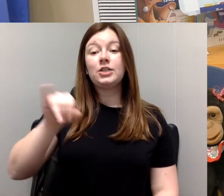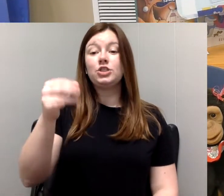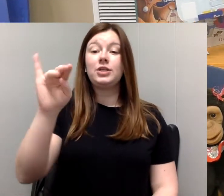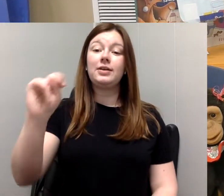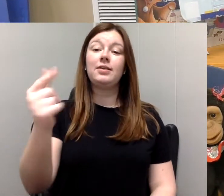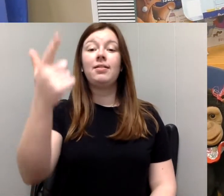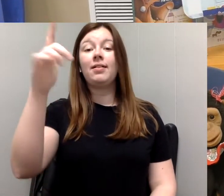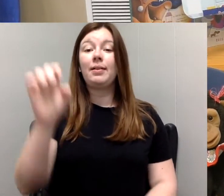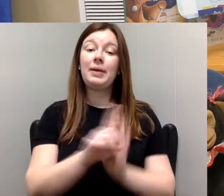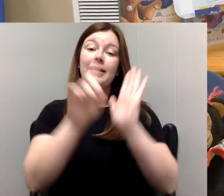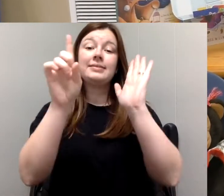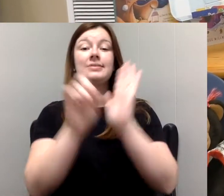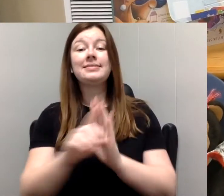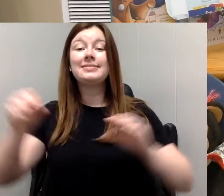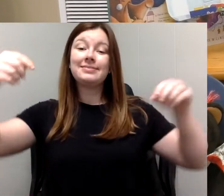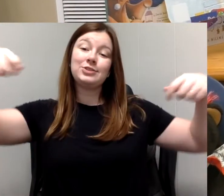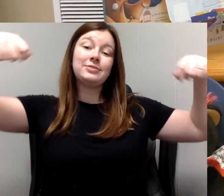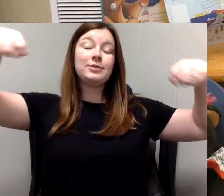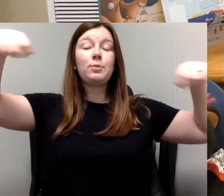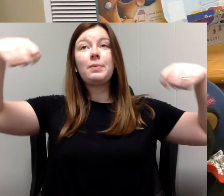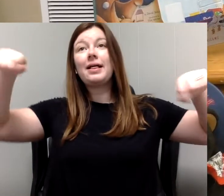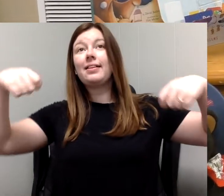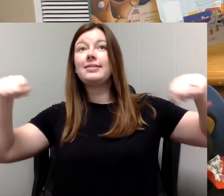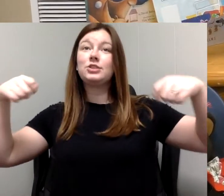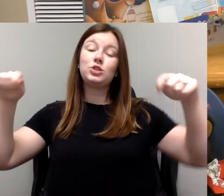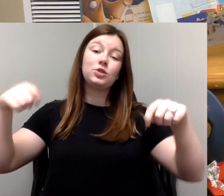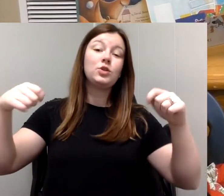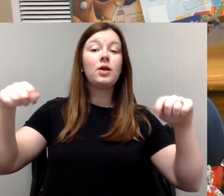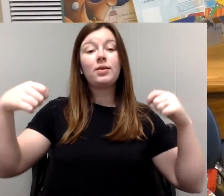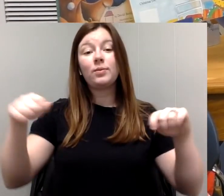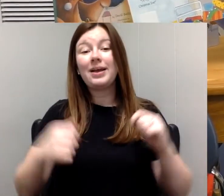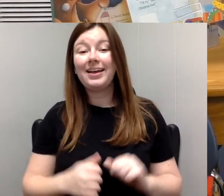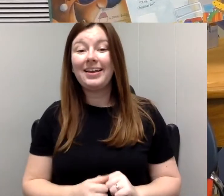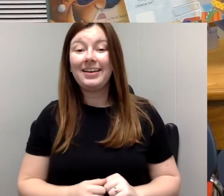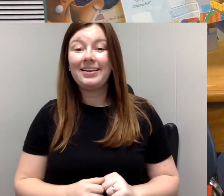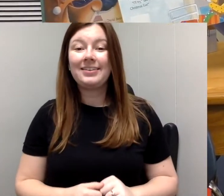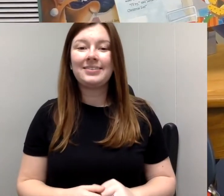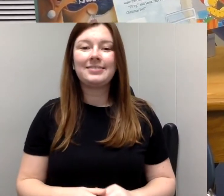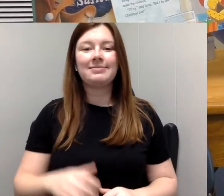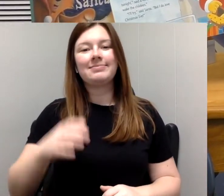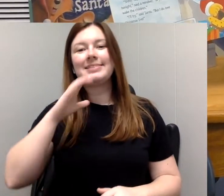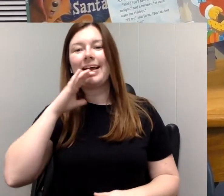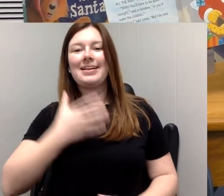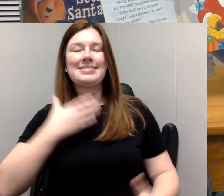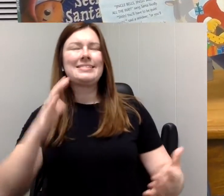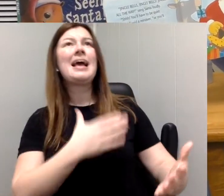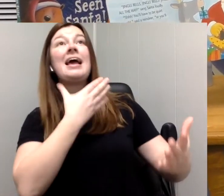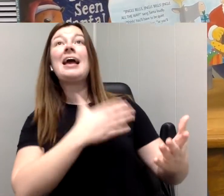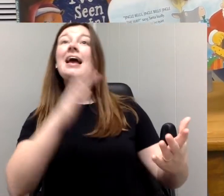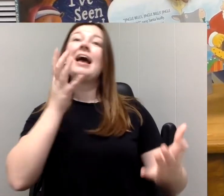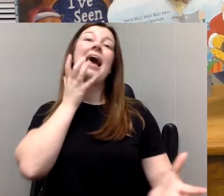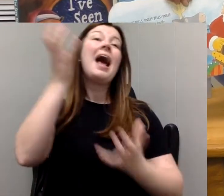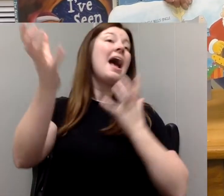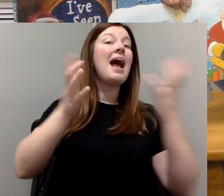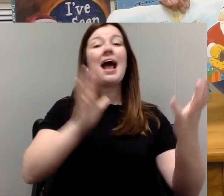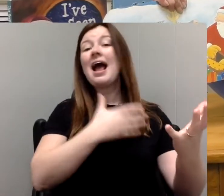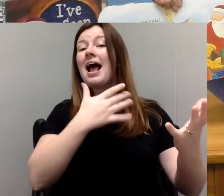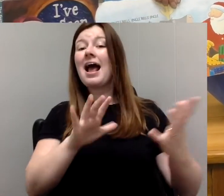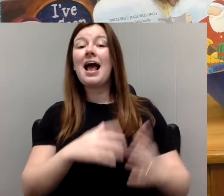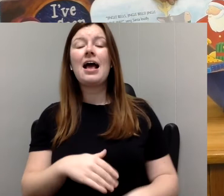Jingle bells, jingle all the way, sang Santa loudly.